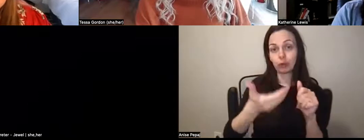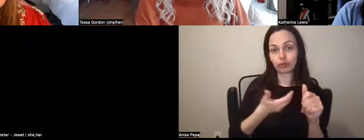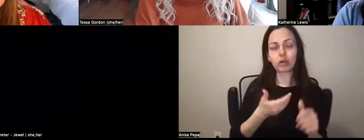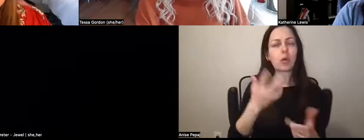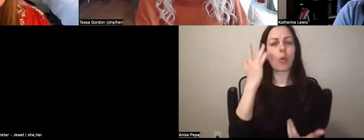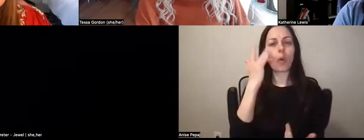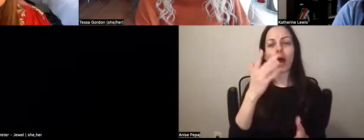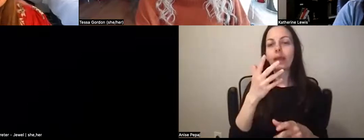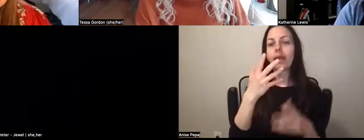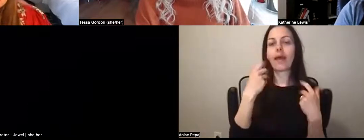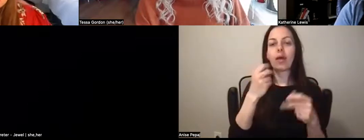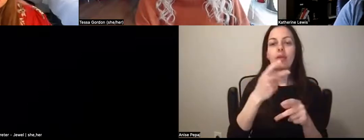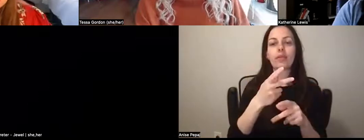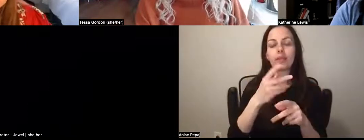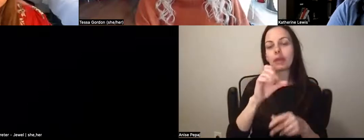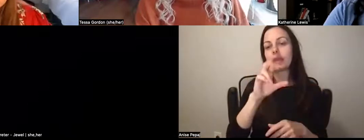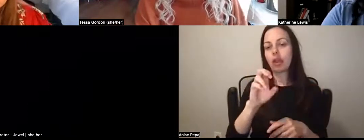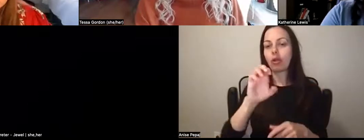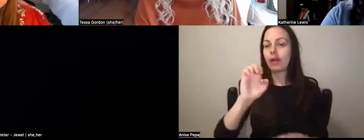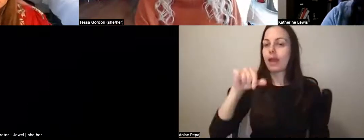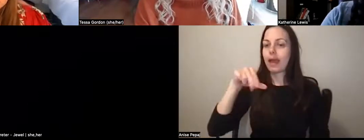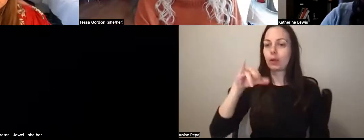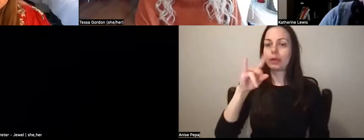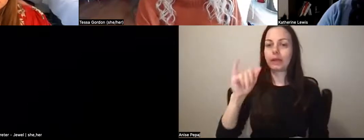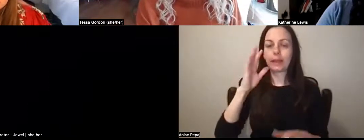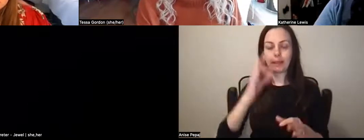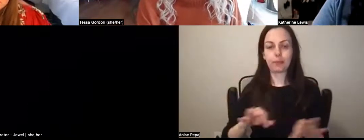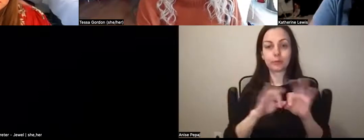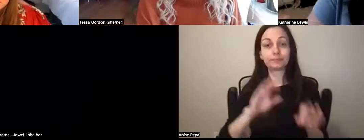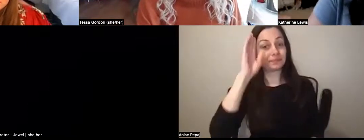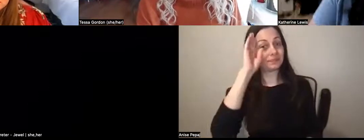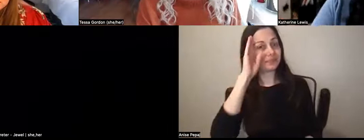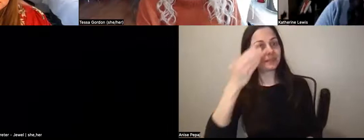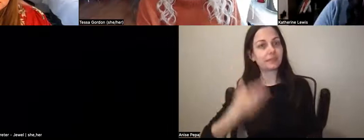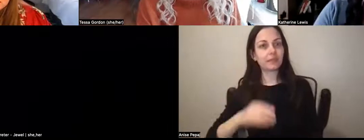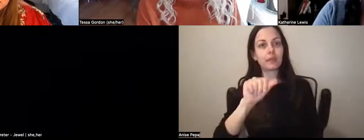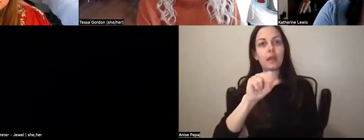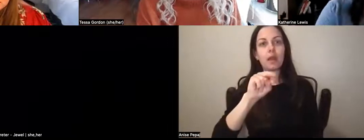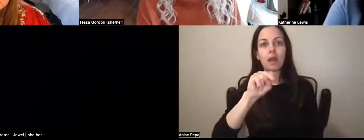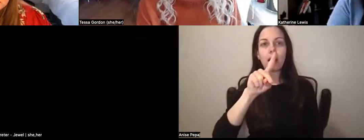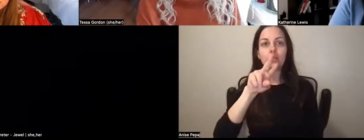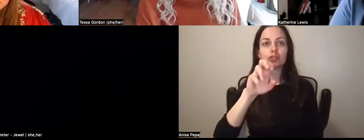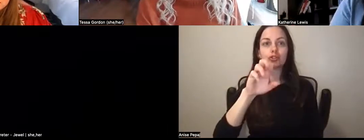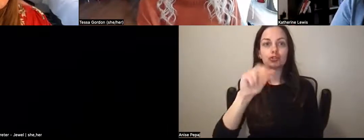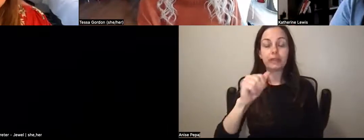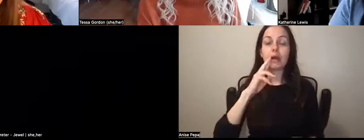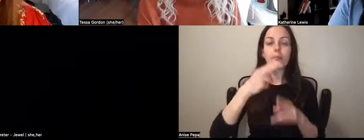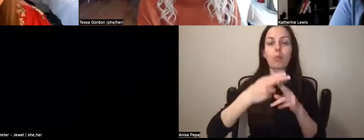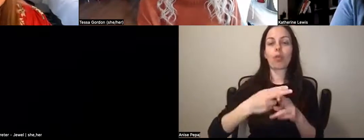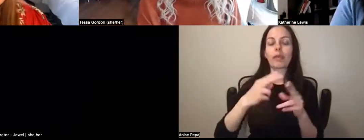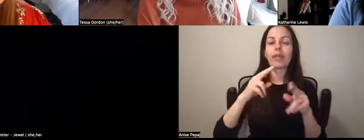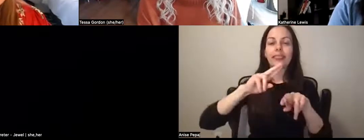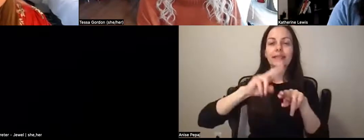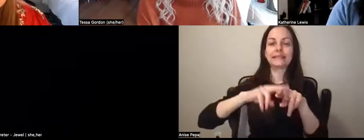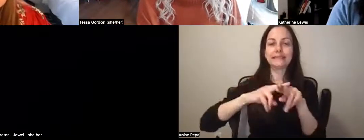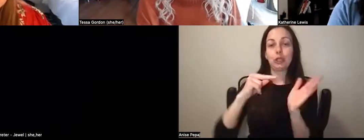healthcare equity is so important? Hi, everyone. My name is Andrea Dalzell, and I am known as the seated nurse. I am known